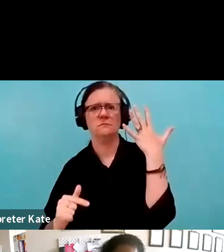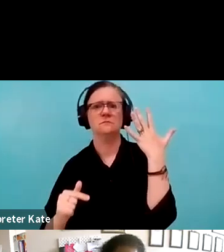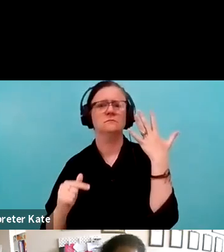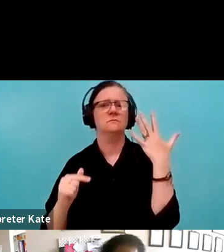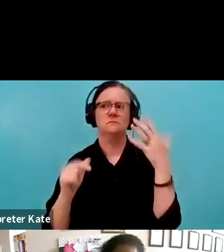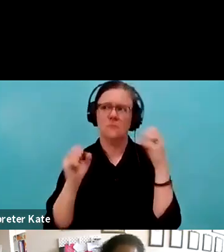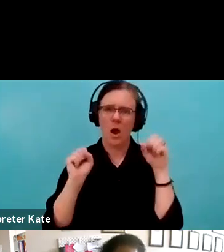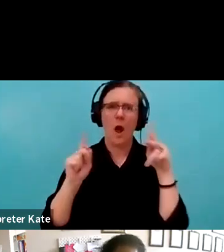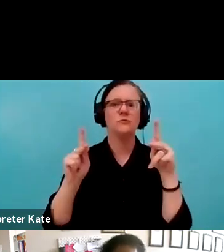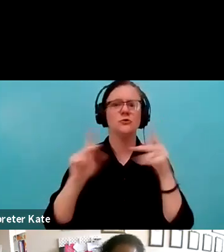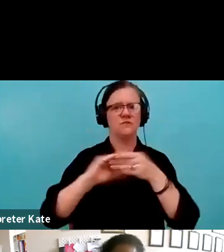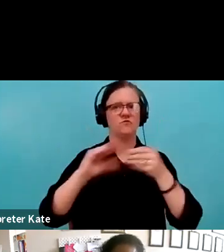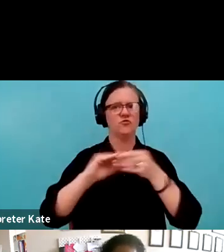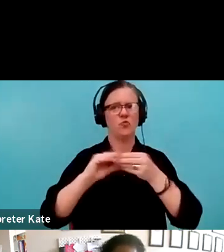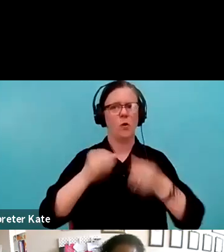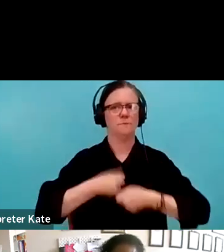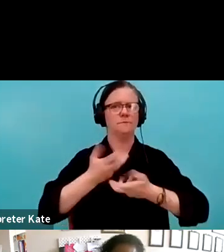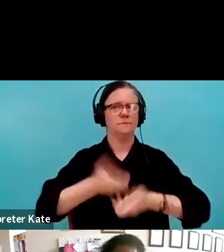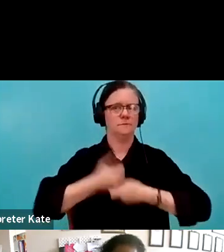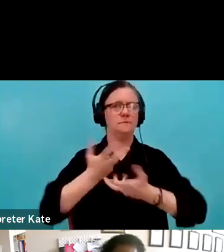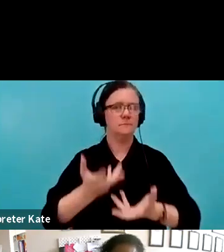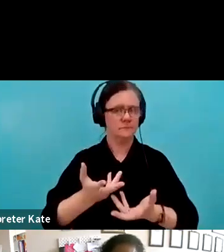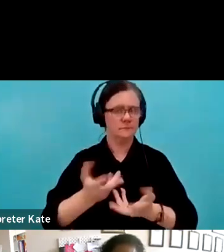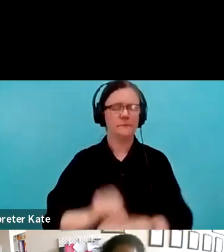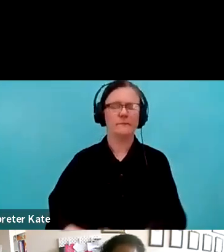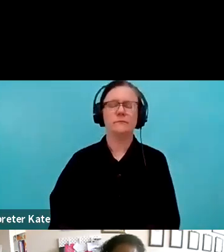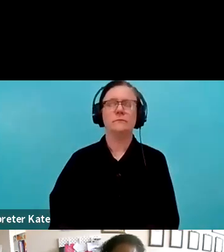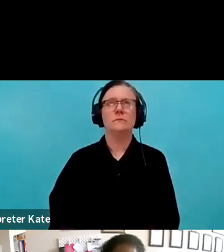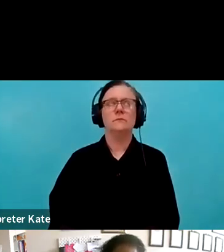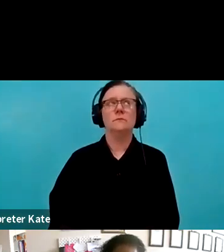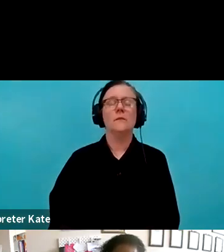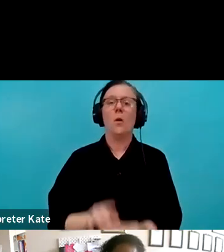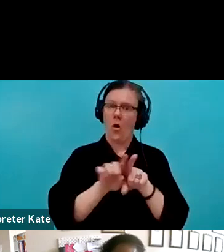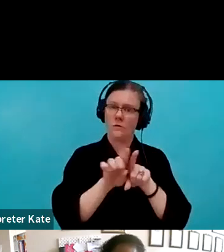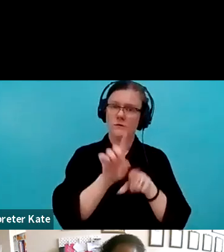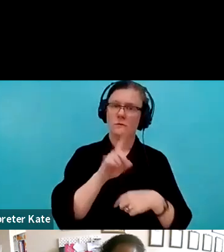there's opportunities to do that. But also, I think,